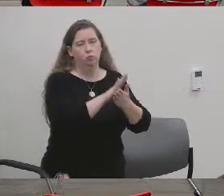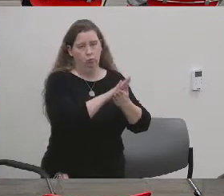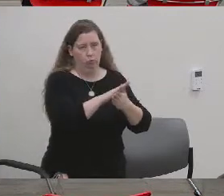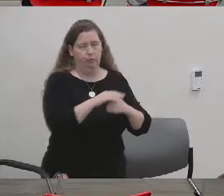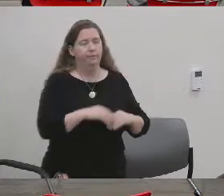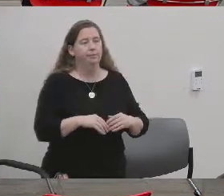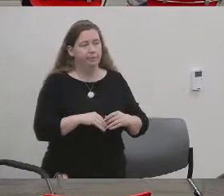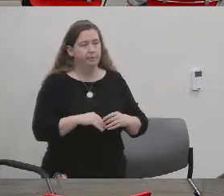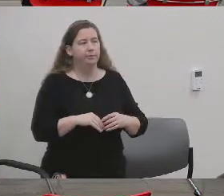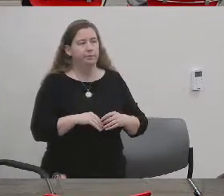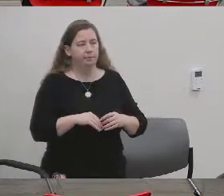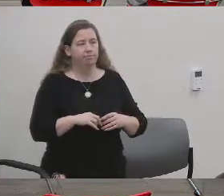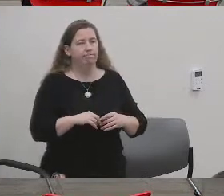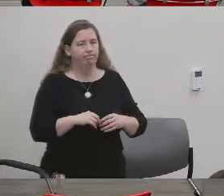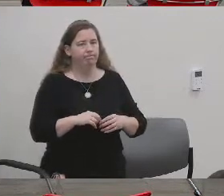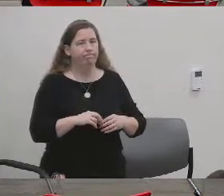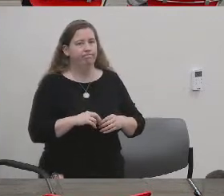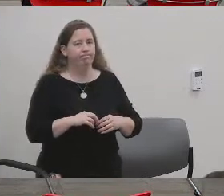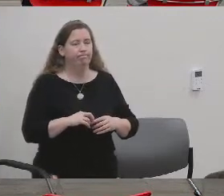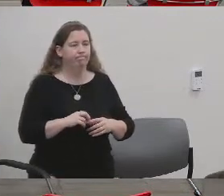standpoint.